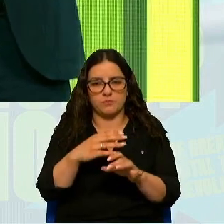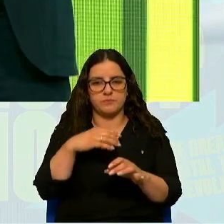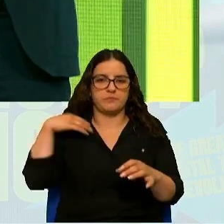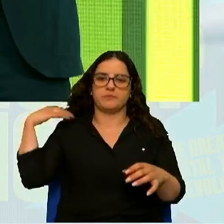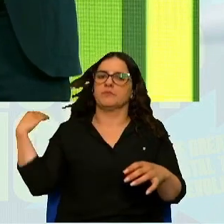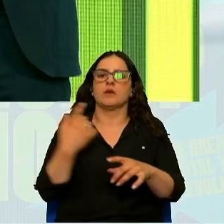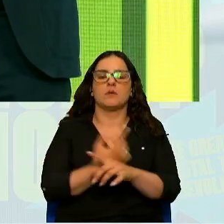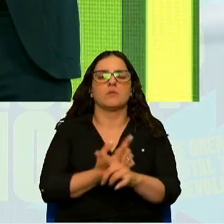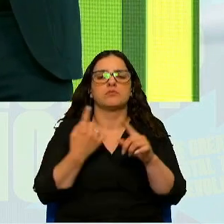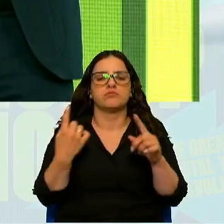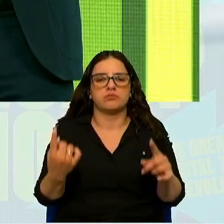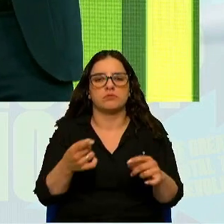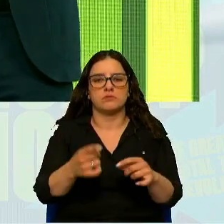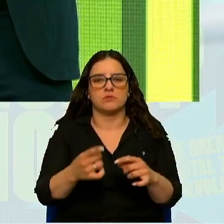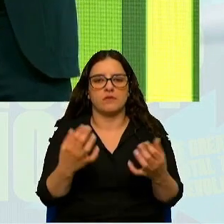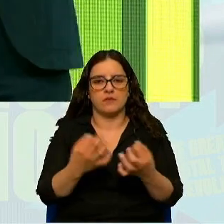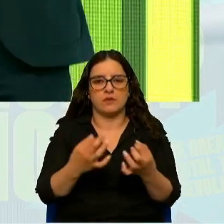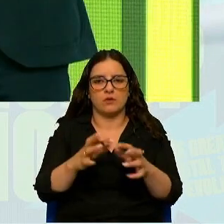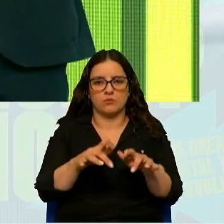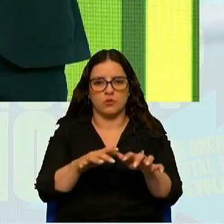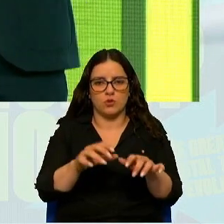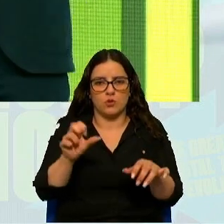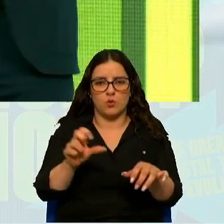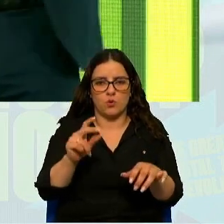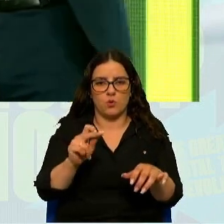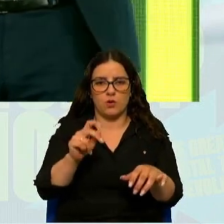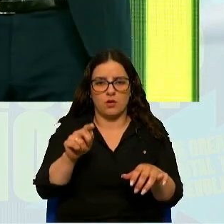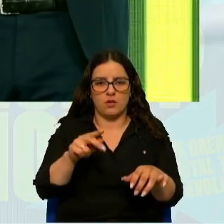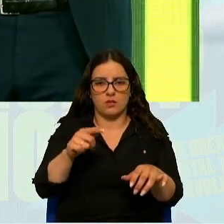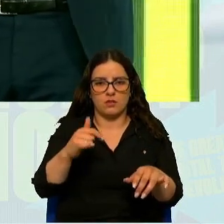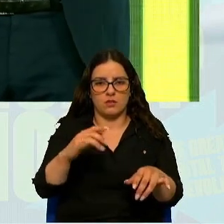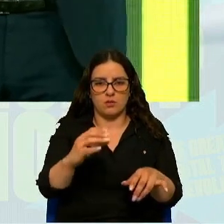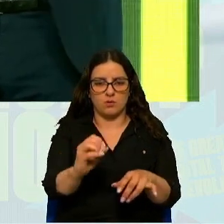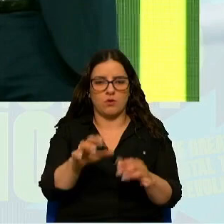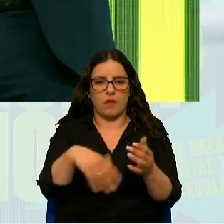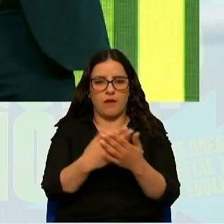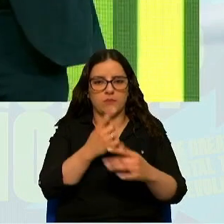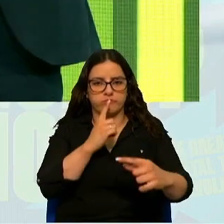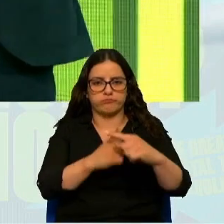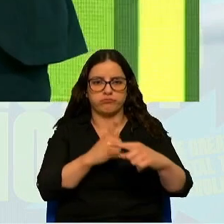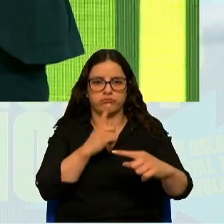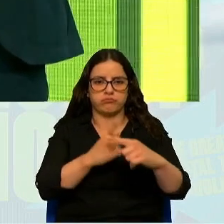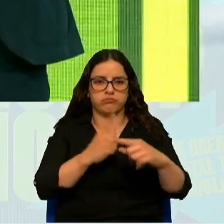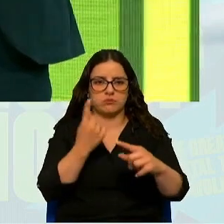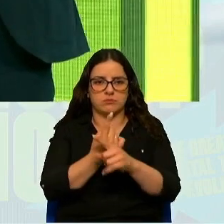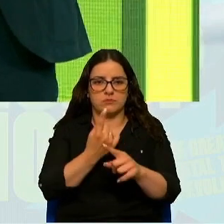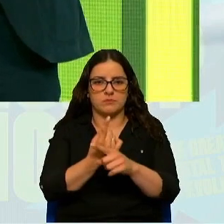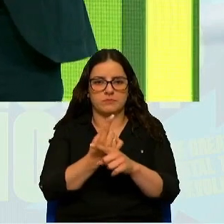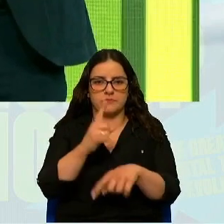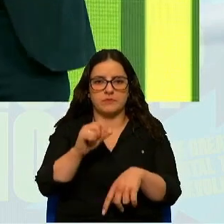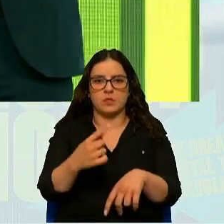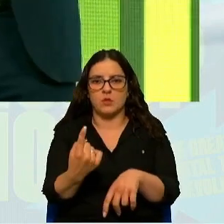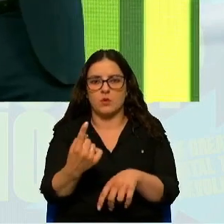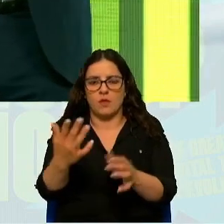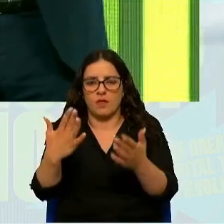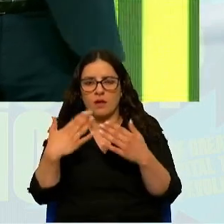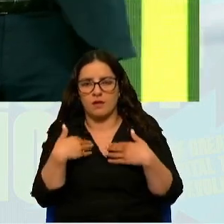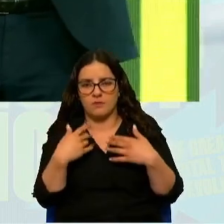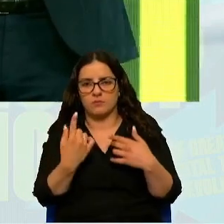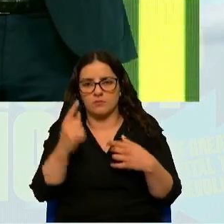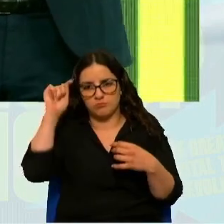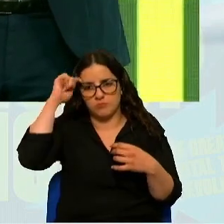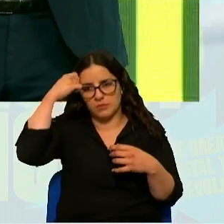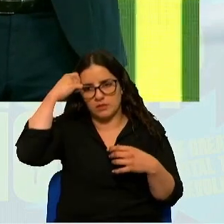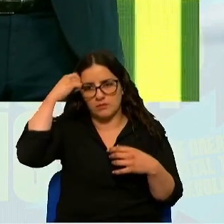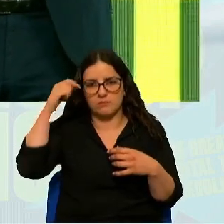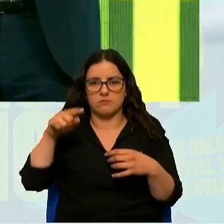why? Because indeed, a quantum computer, if it's true, that will bring it will bring advantages. Bring on advantages. One